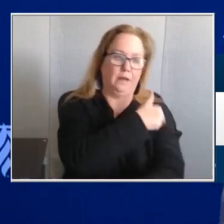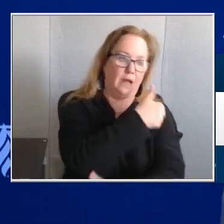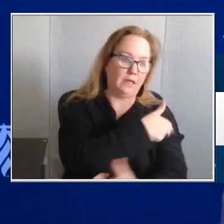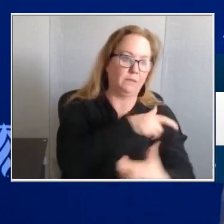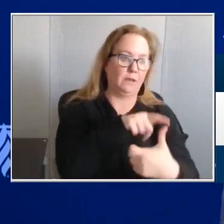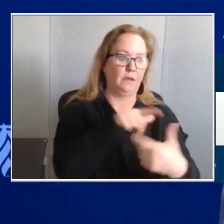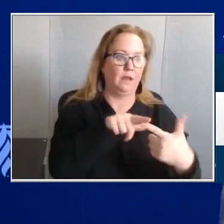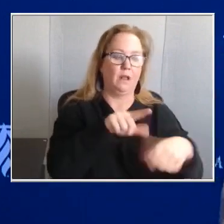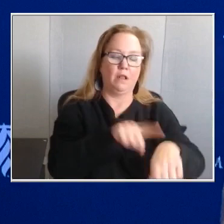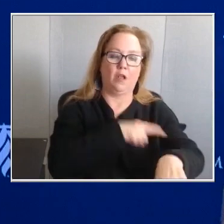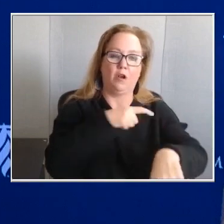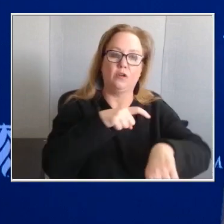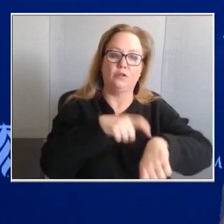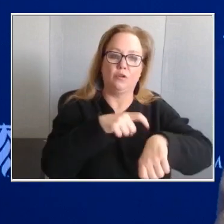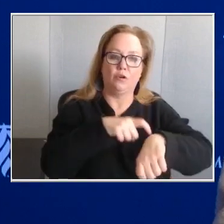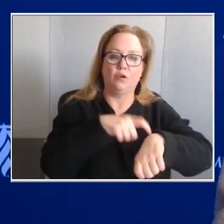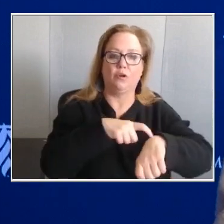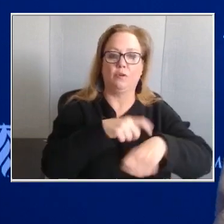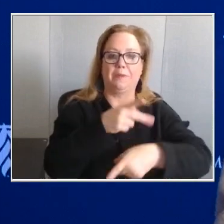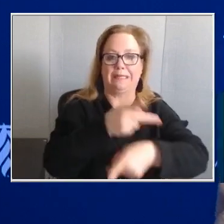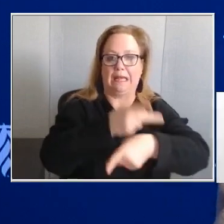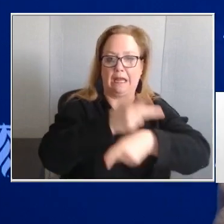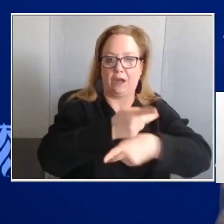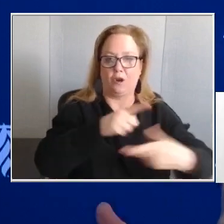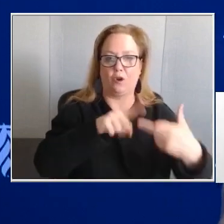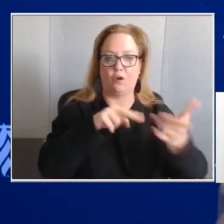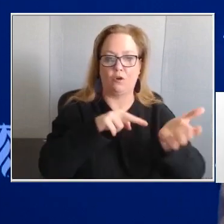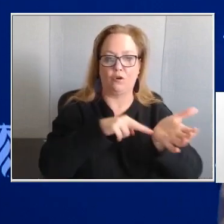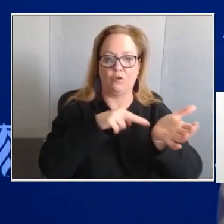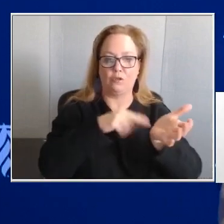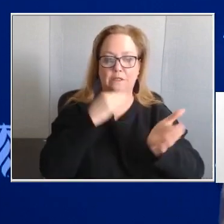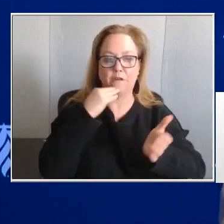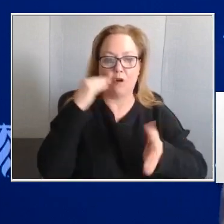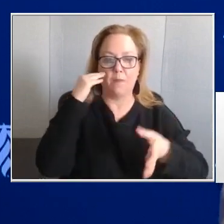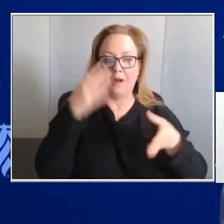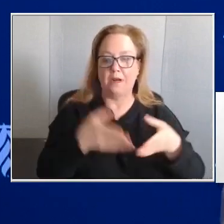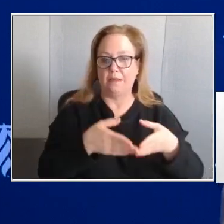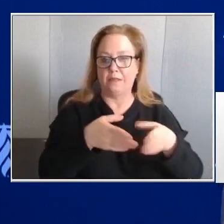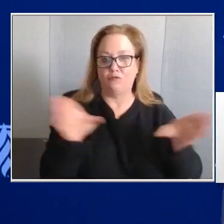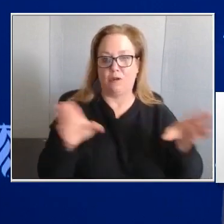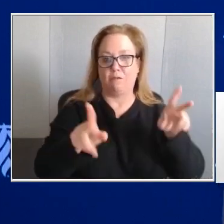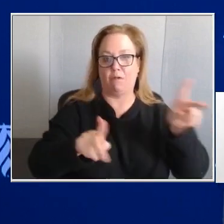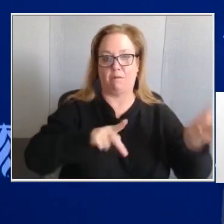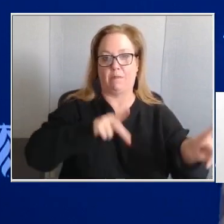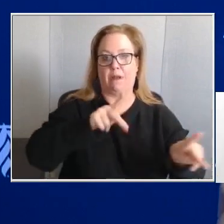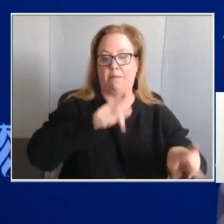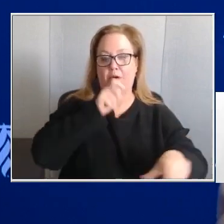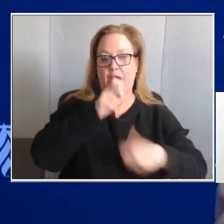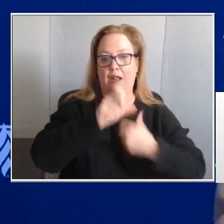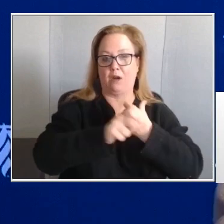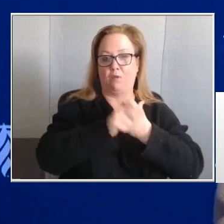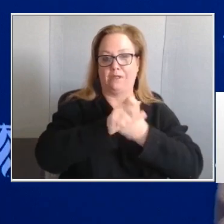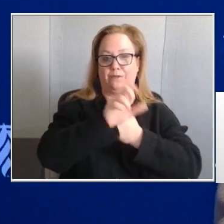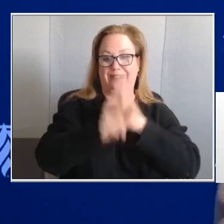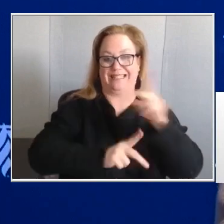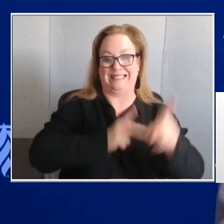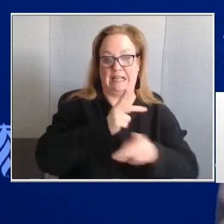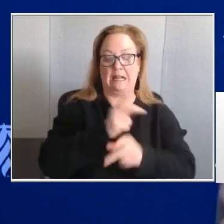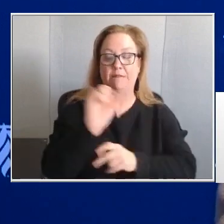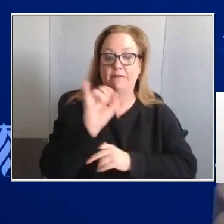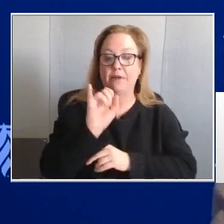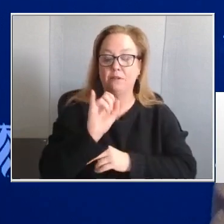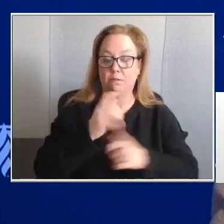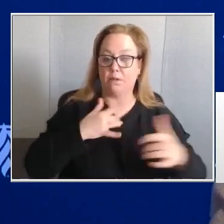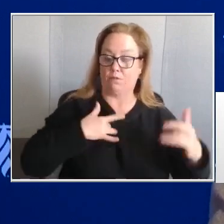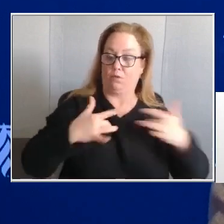care facility or a nursing home setting. So the general public is not at risk for this type of an infection. But we're concerned about it